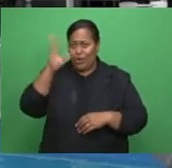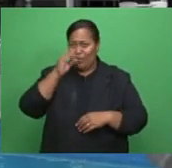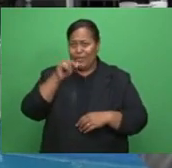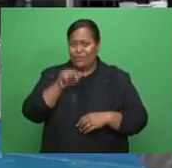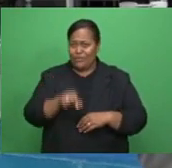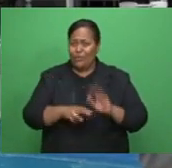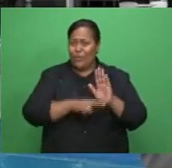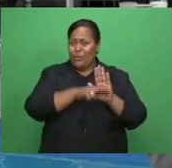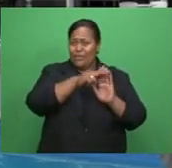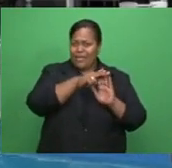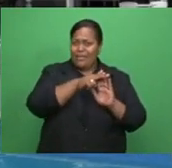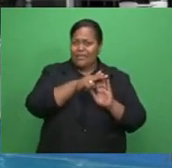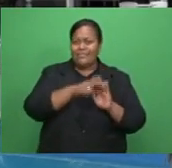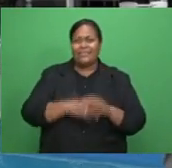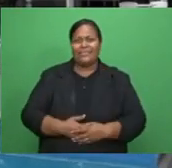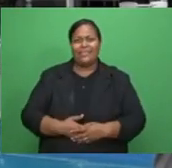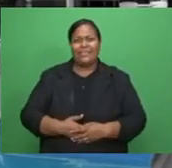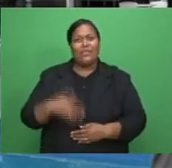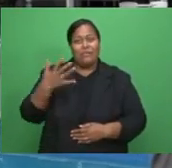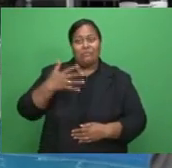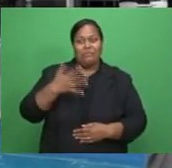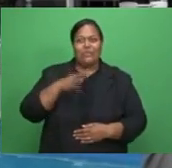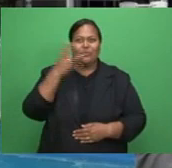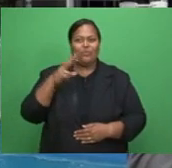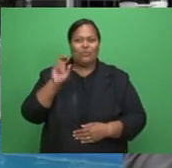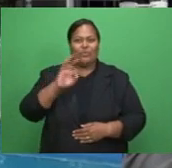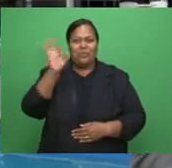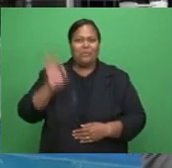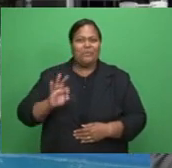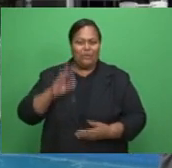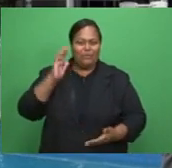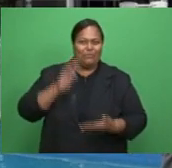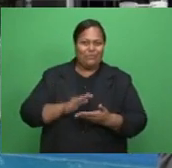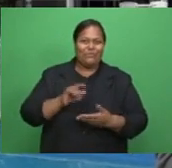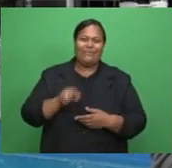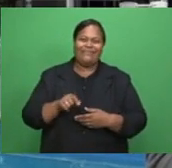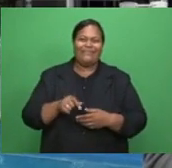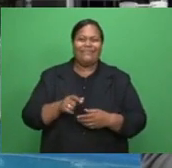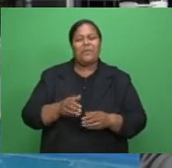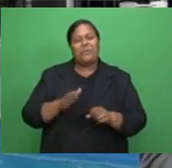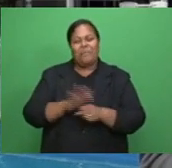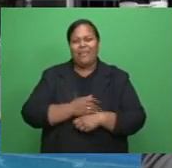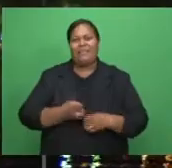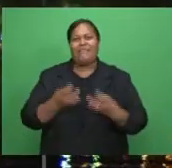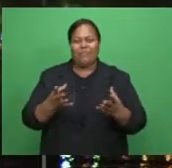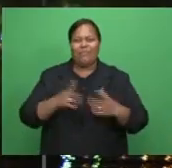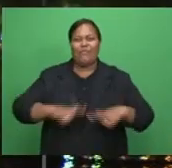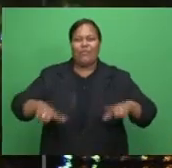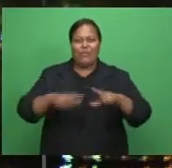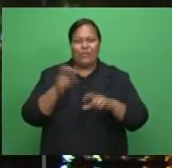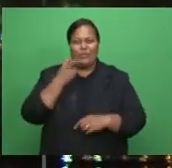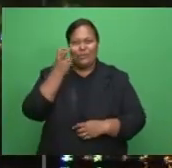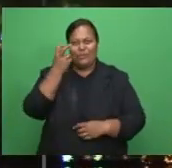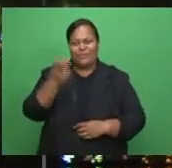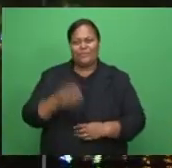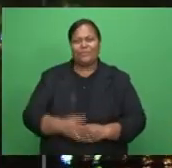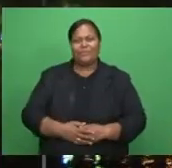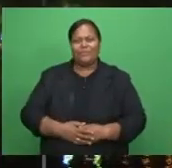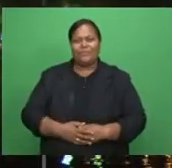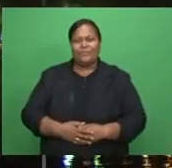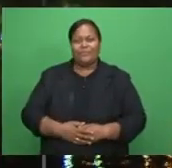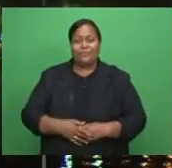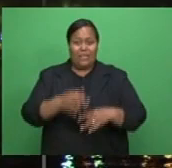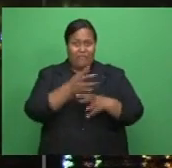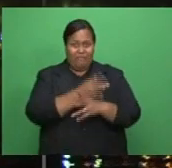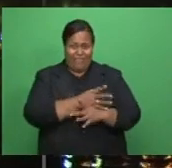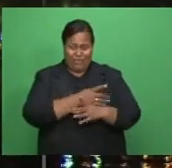have been made available for local tourism. Apanisa Wangarandova, FBC News. Vendors at the fish market at Bailey